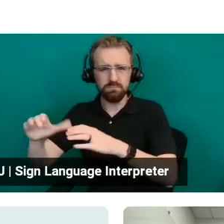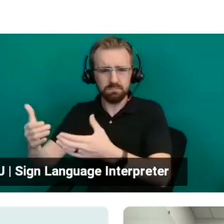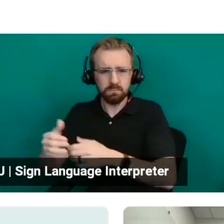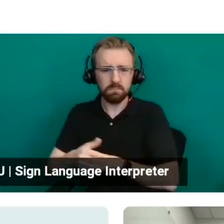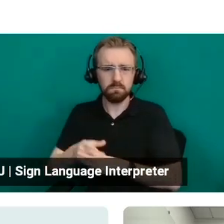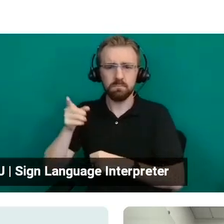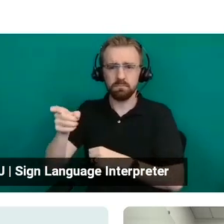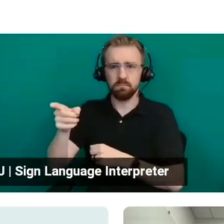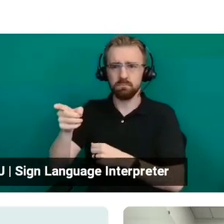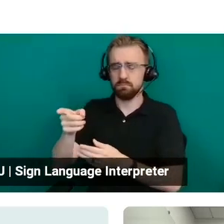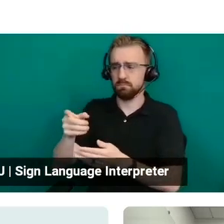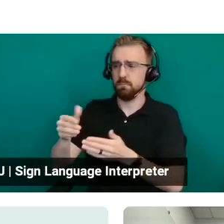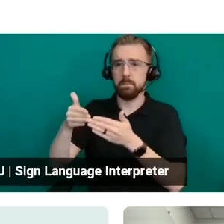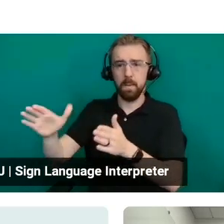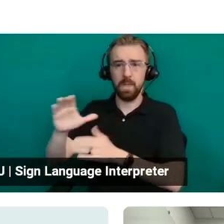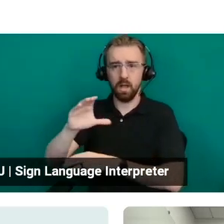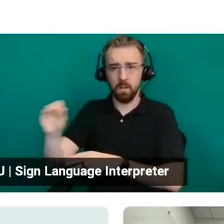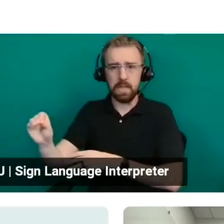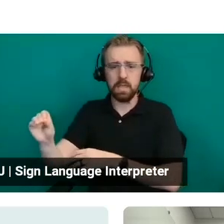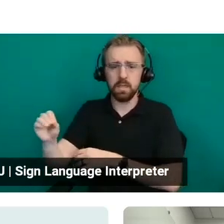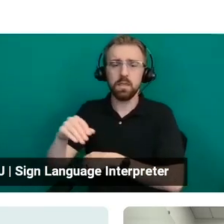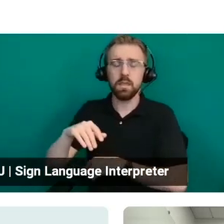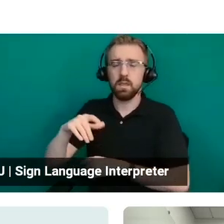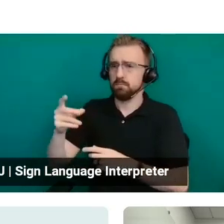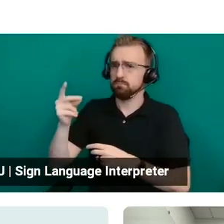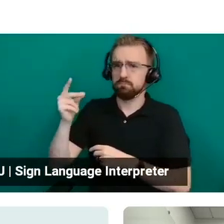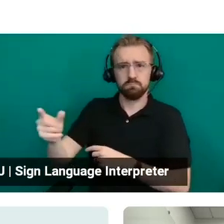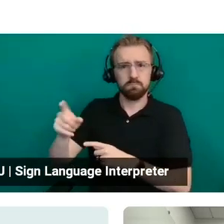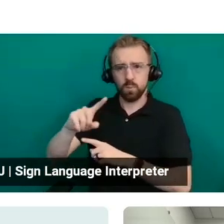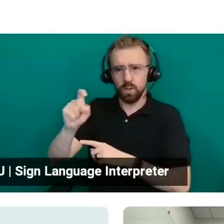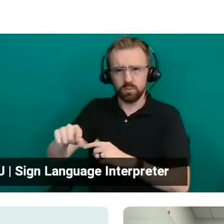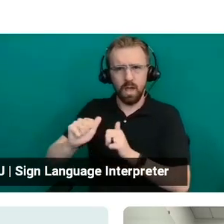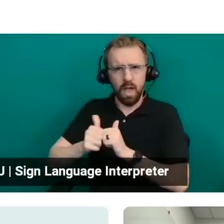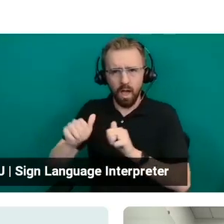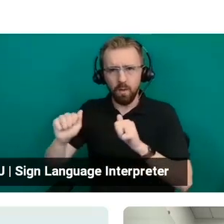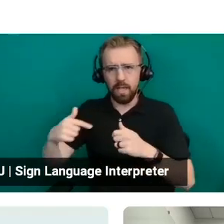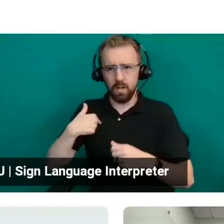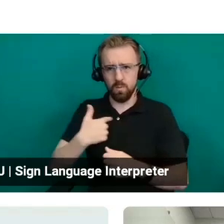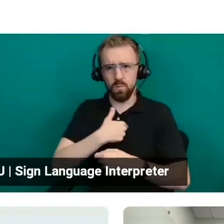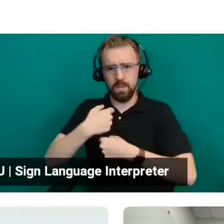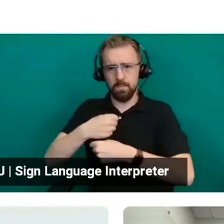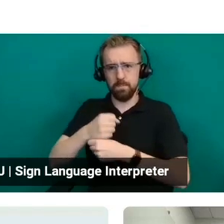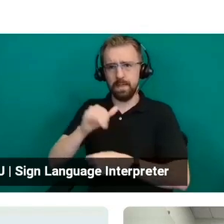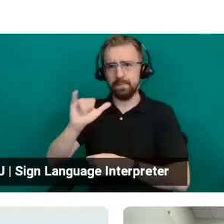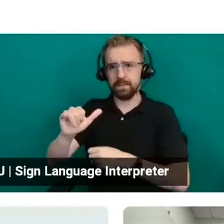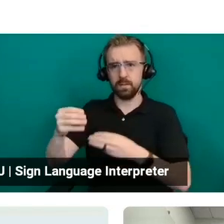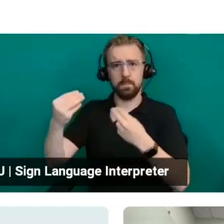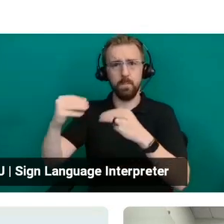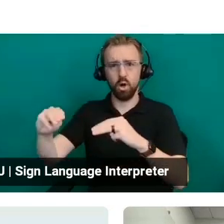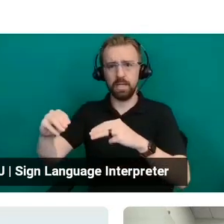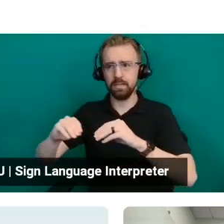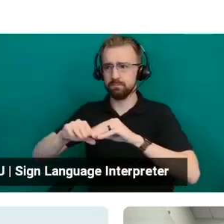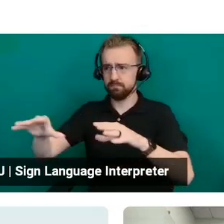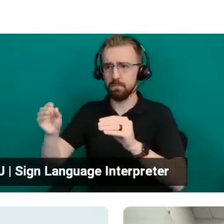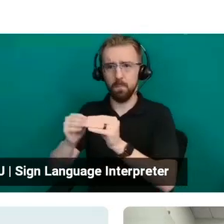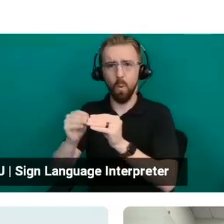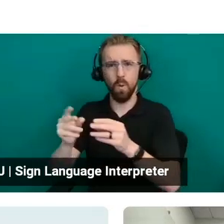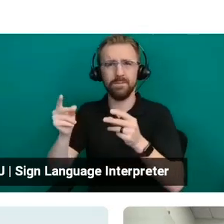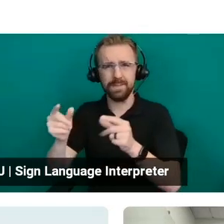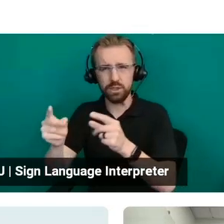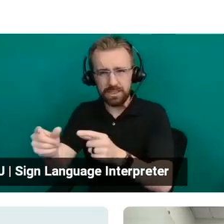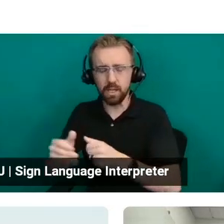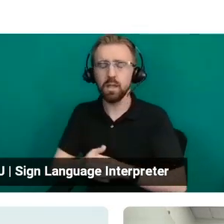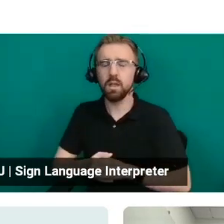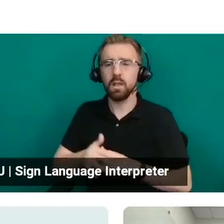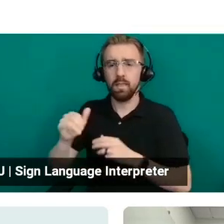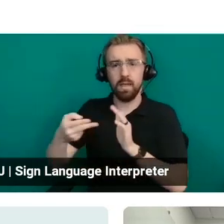split it off from a public company. And immediately the question was, well, how can we make this go to market more efficient? And that